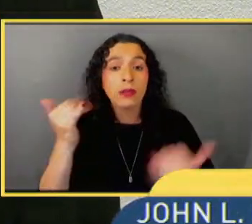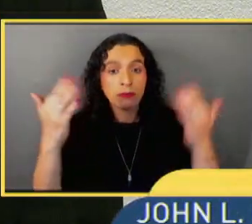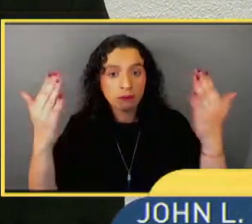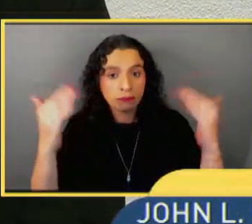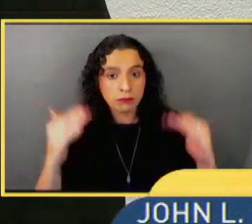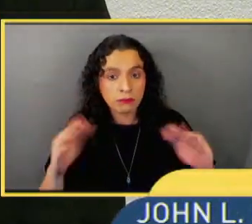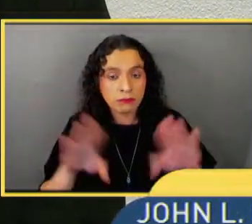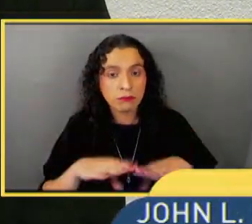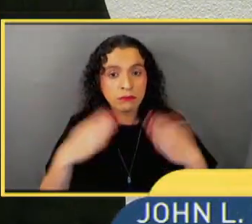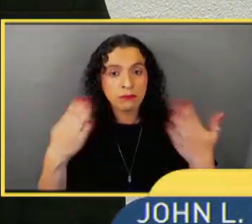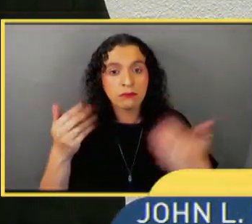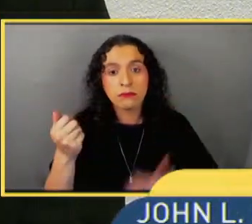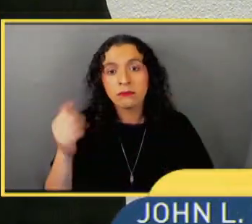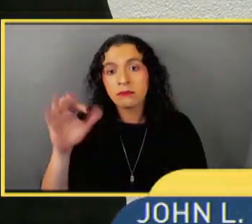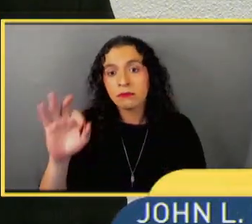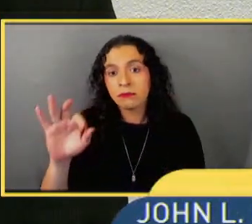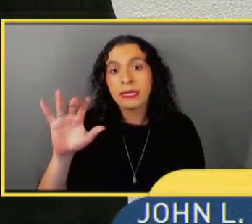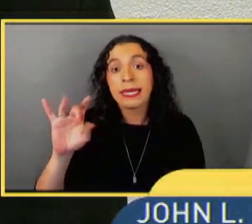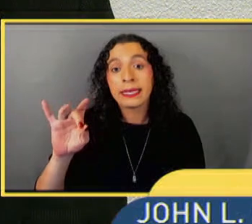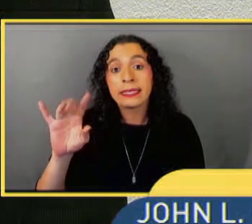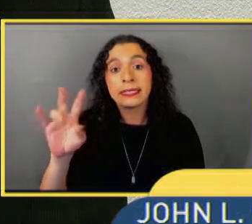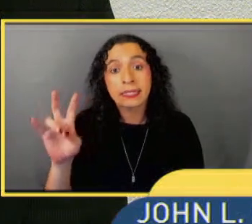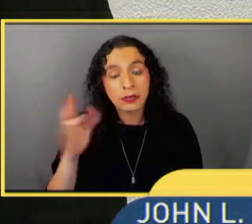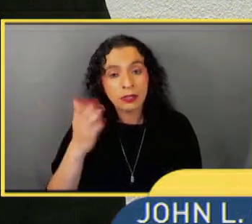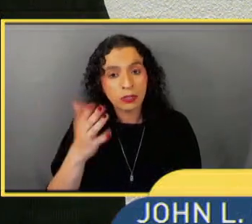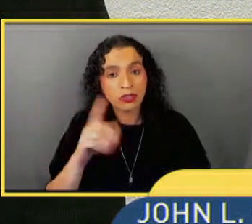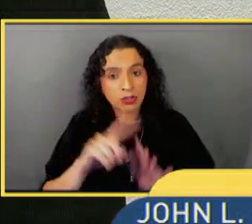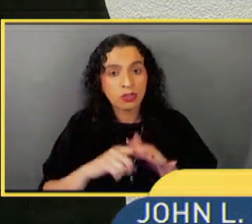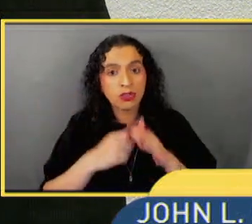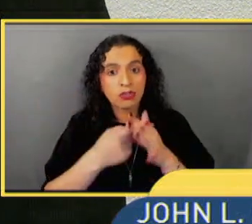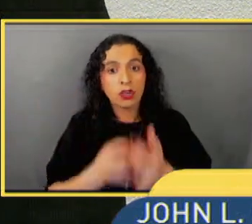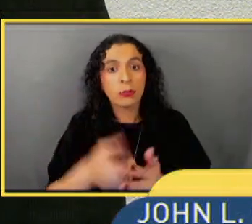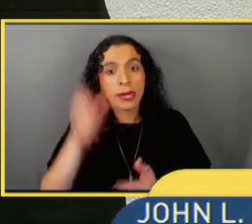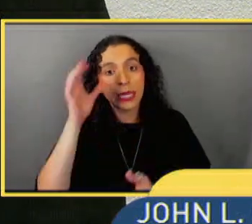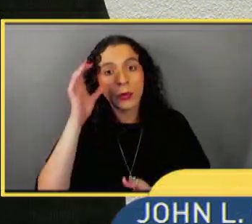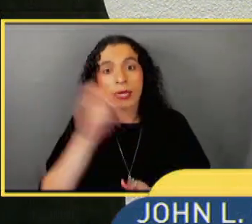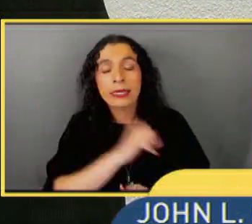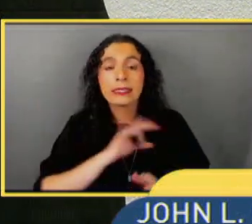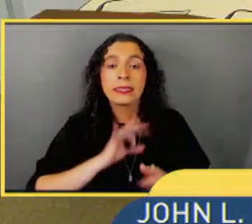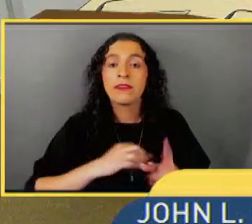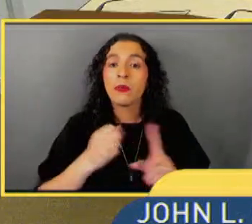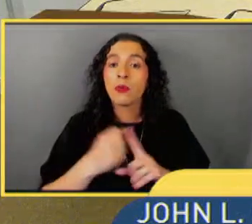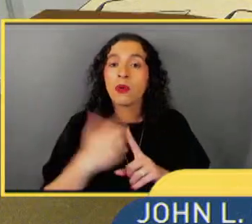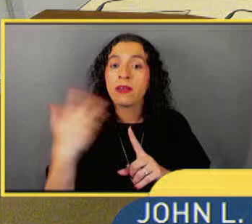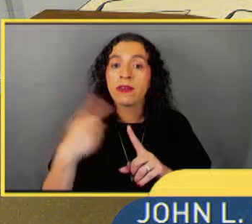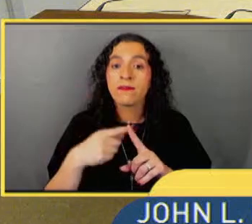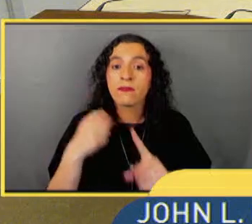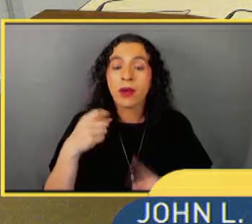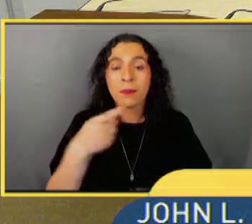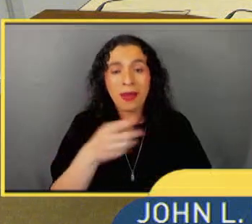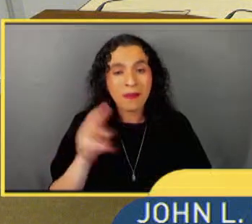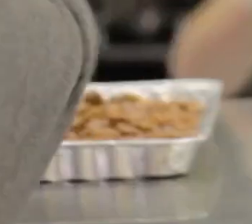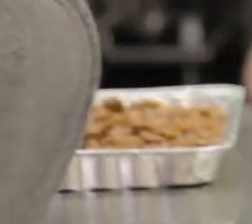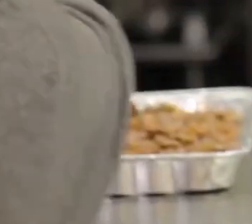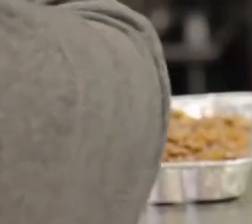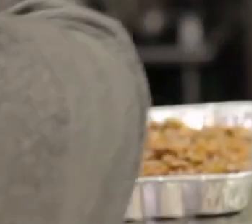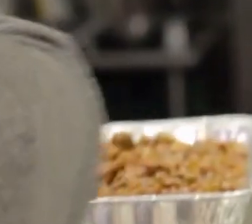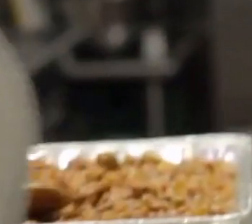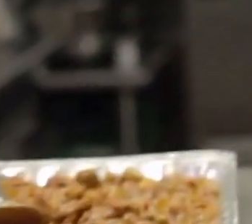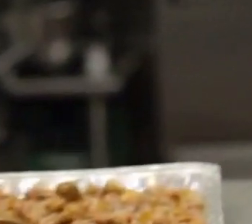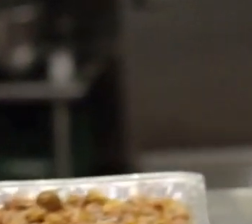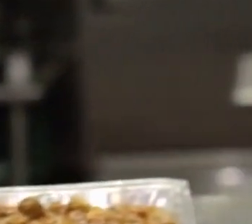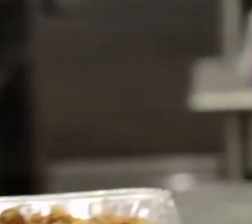House Bill 1987. In the House, proposed legislation that aims to address food insecurity across Washington. House